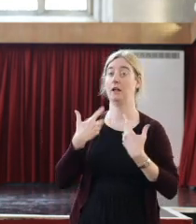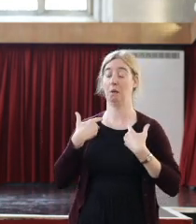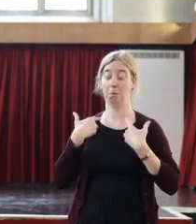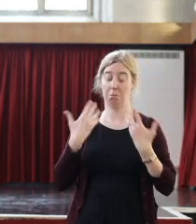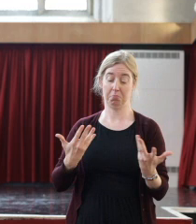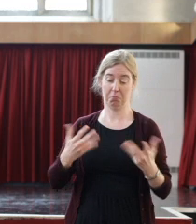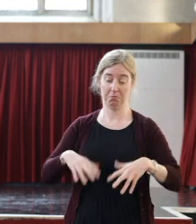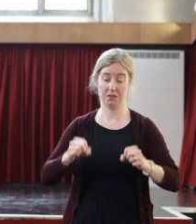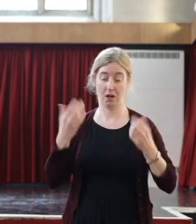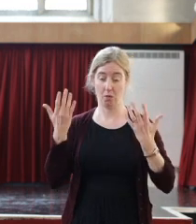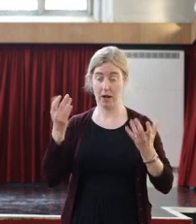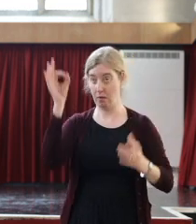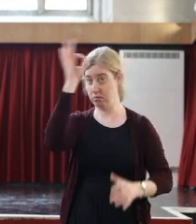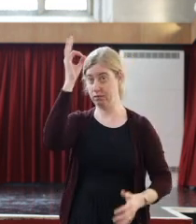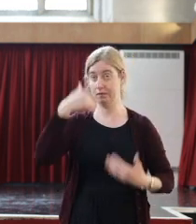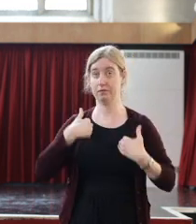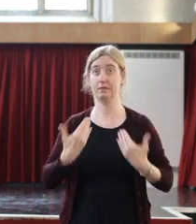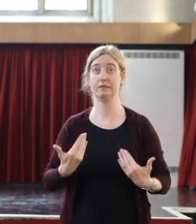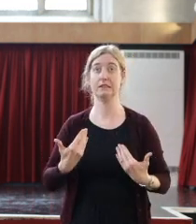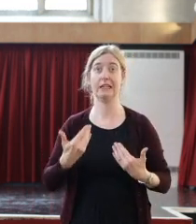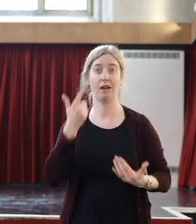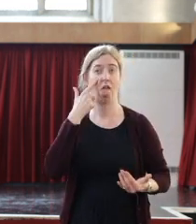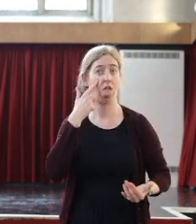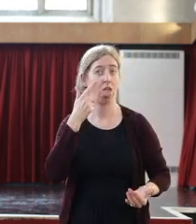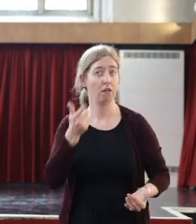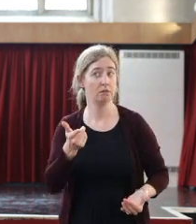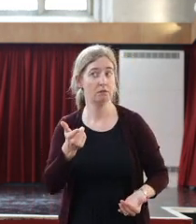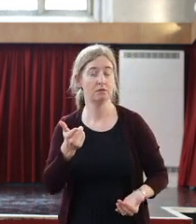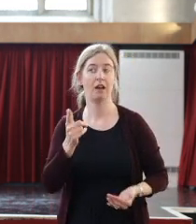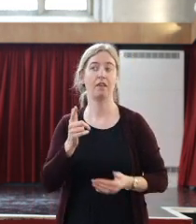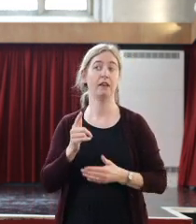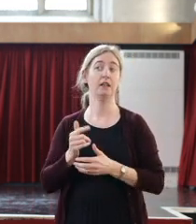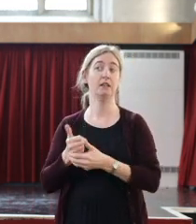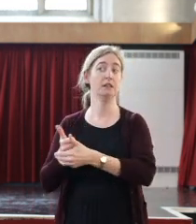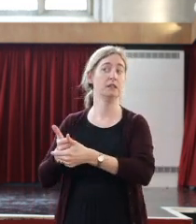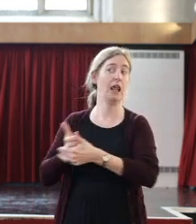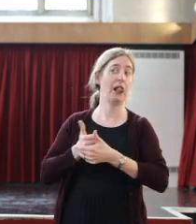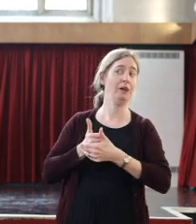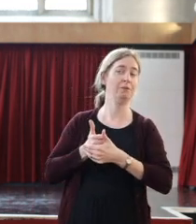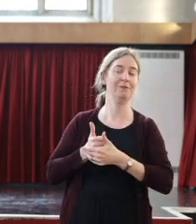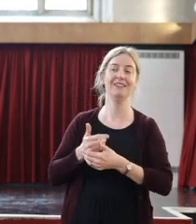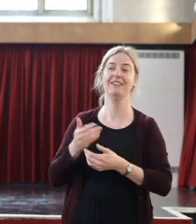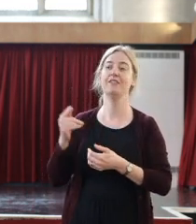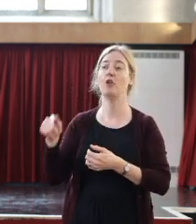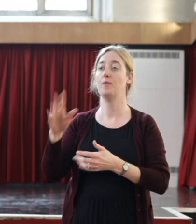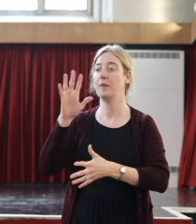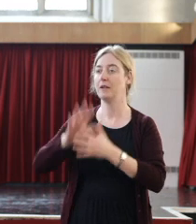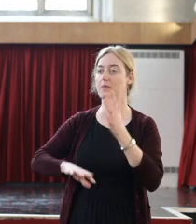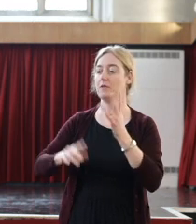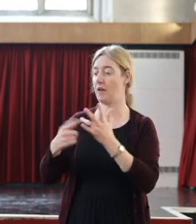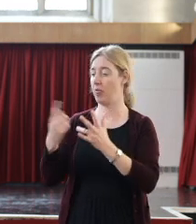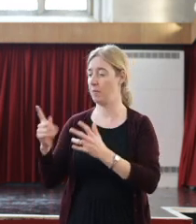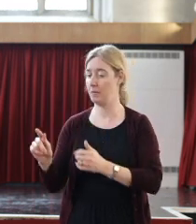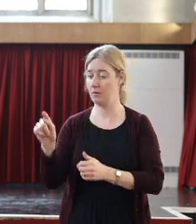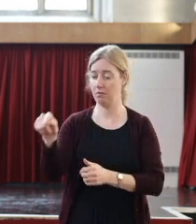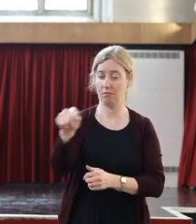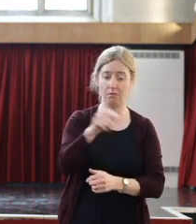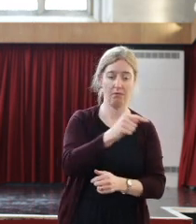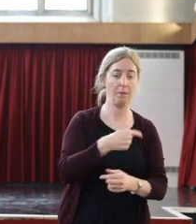all speculative at the beginning. I leaned incredibly heavily on the experience around me,